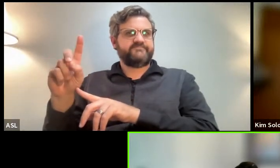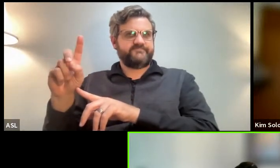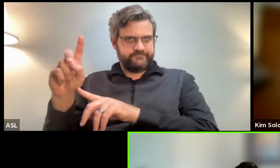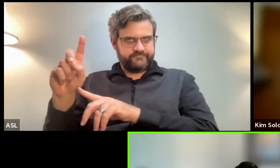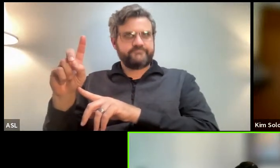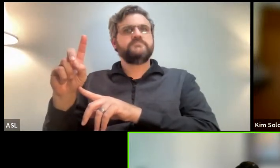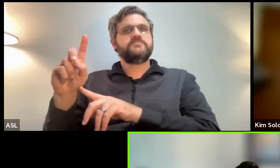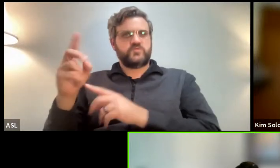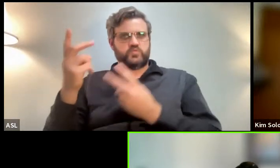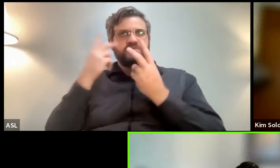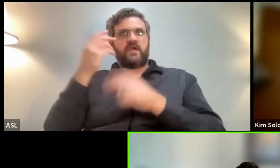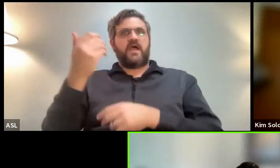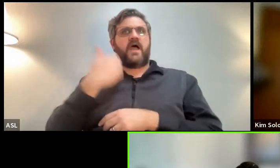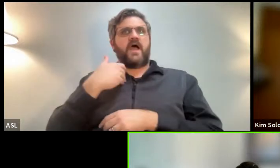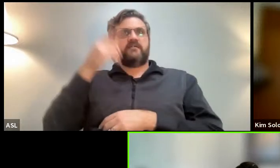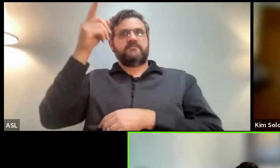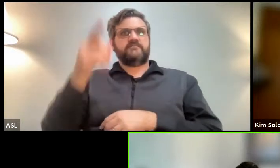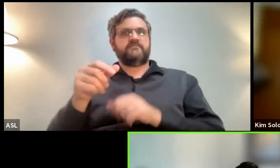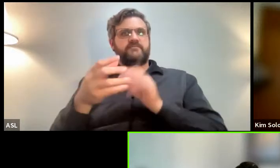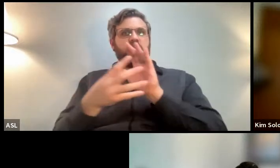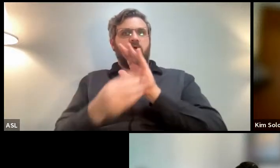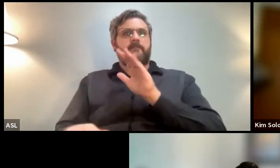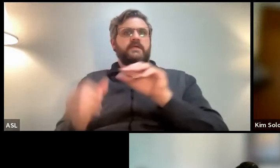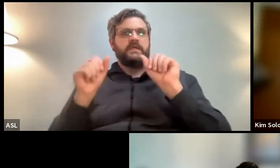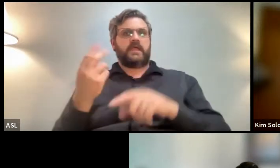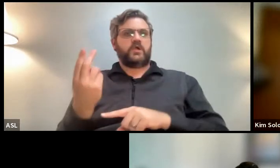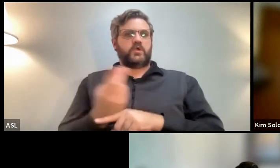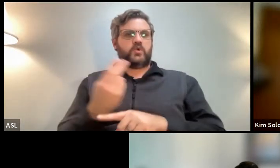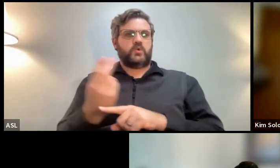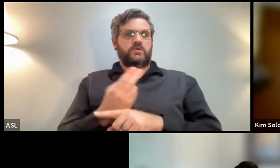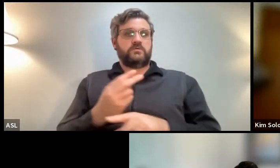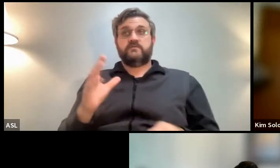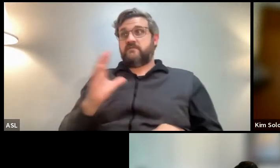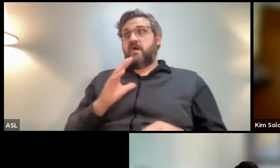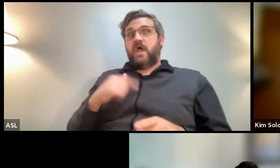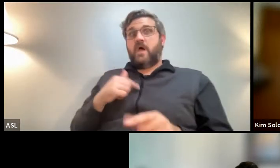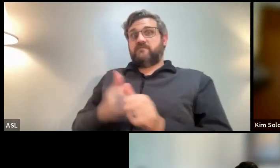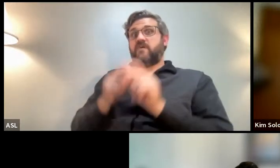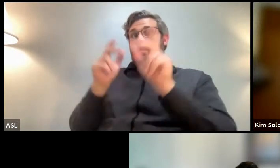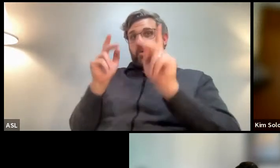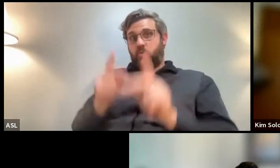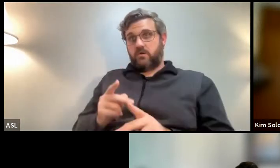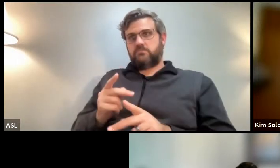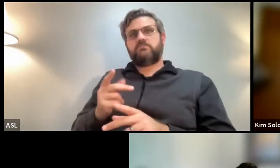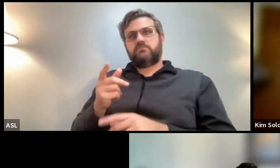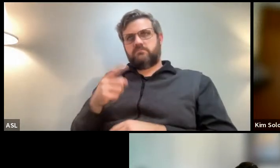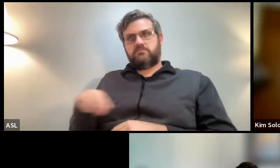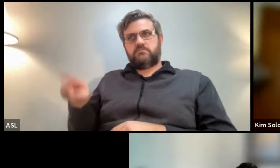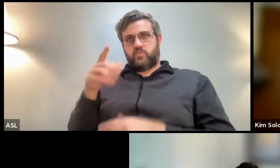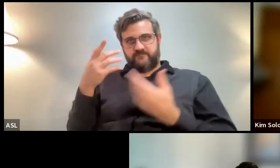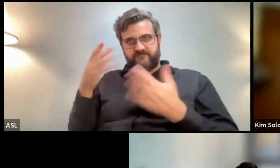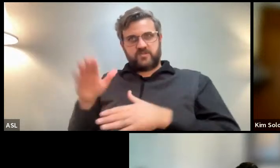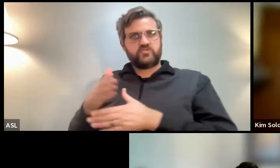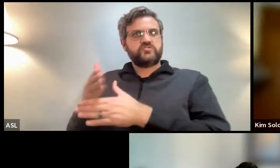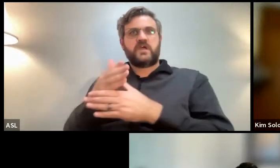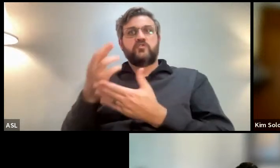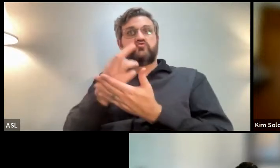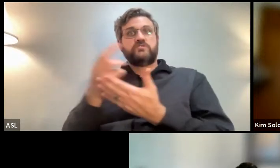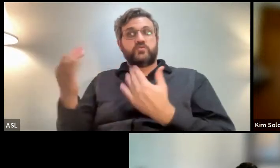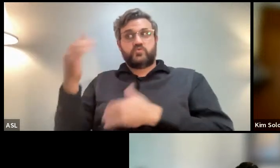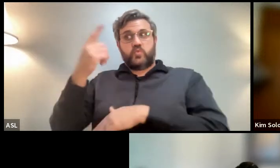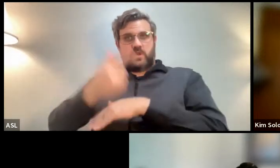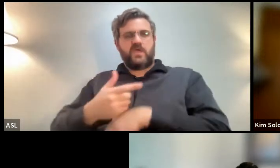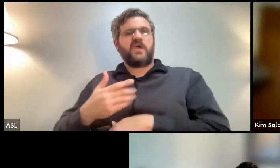copies that you can use. And I will follow up and get resources that you guys have shared today and